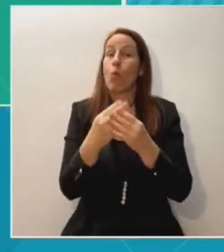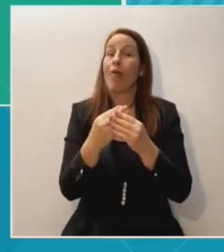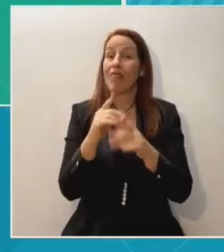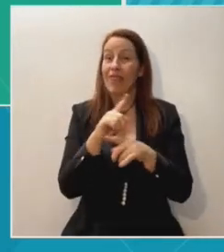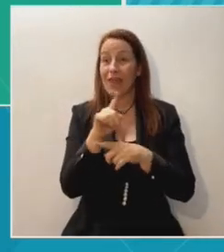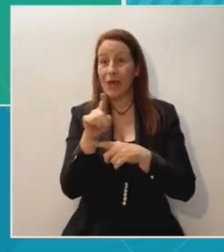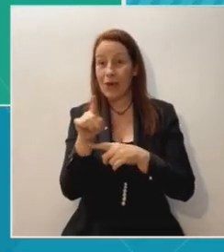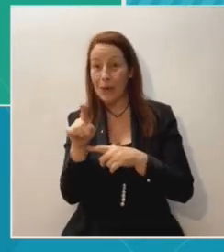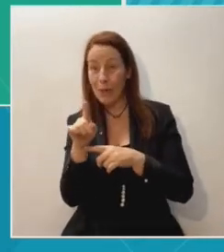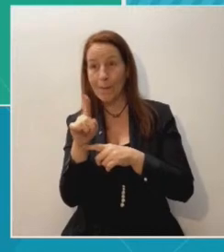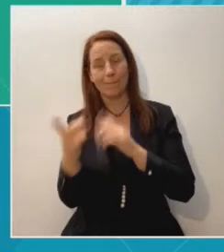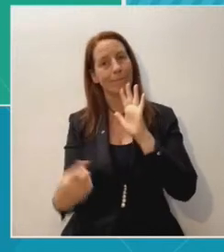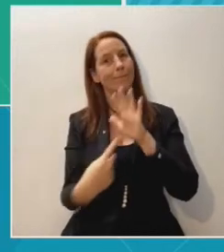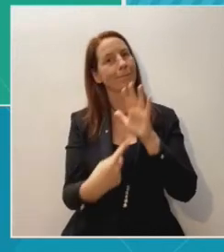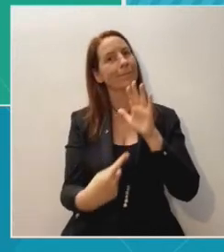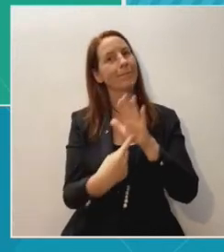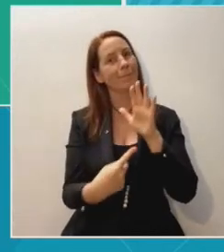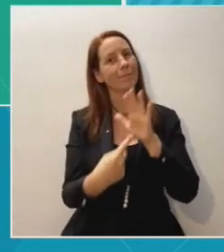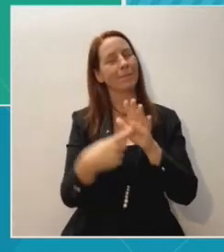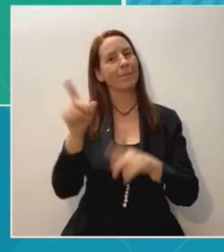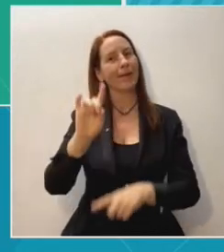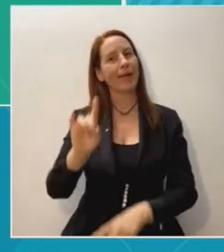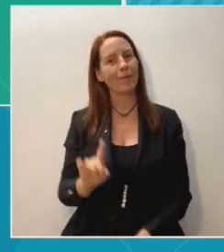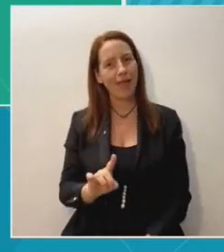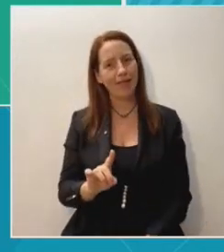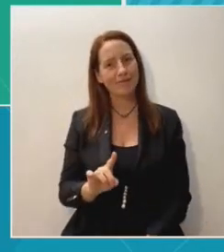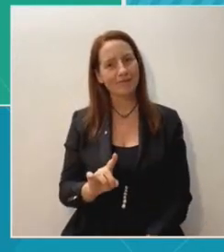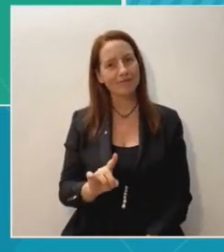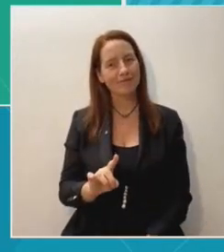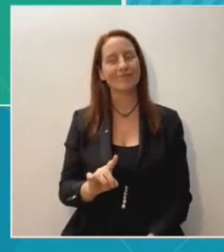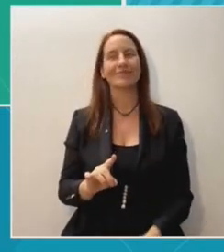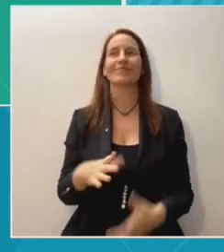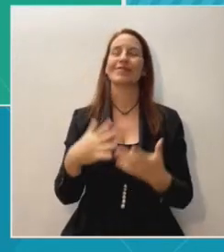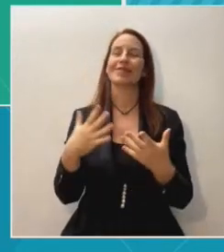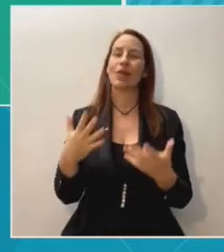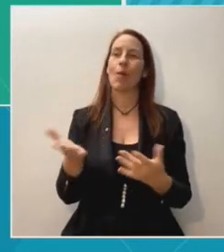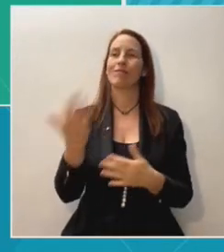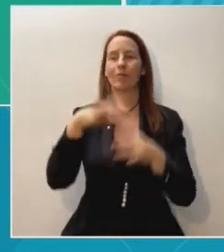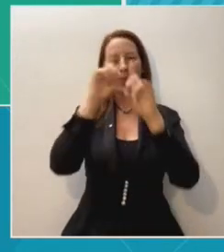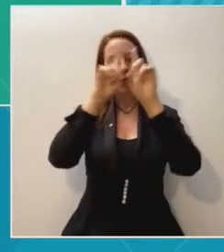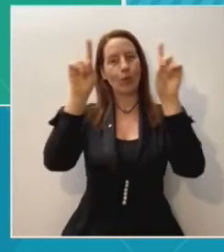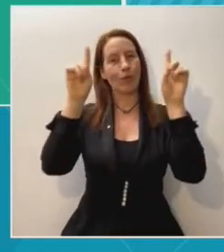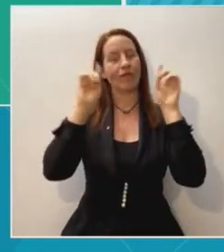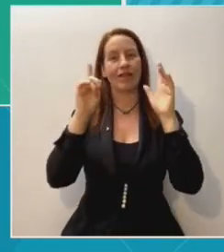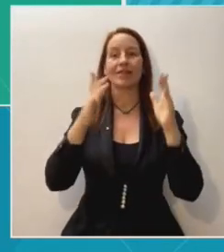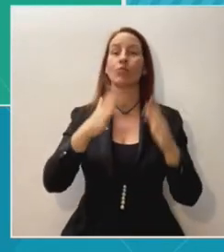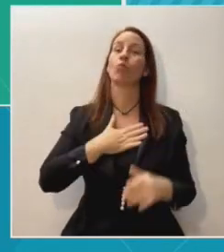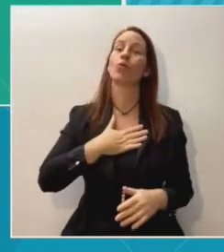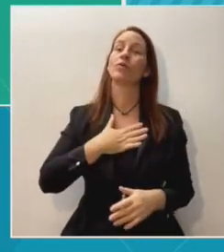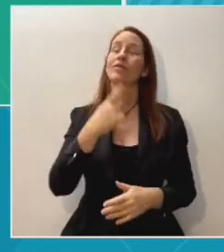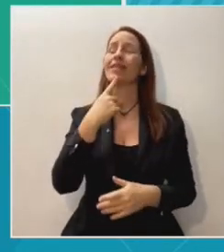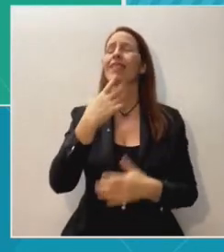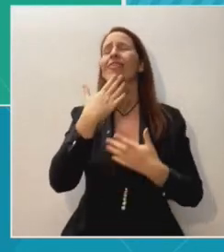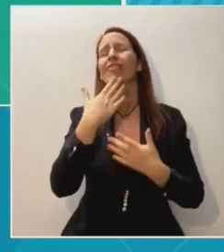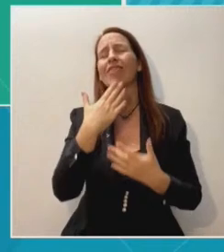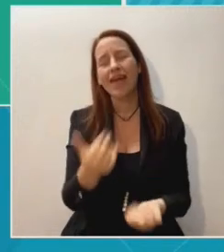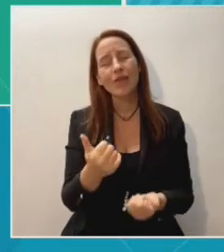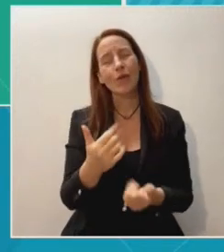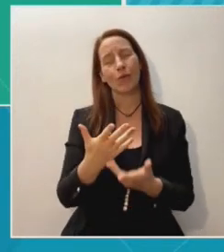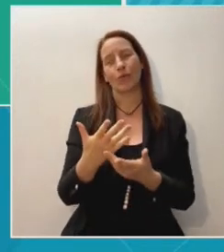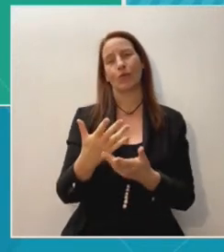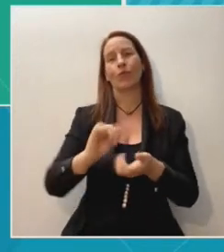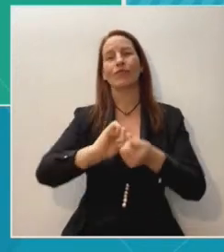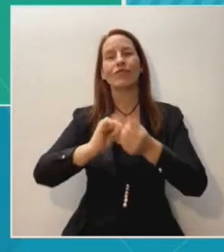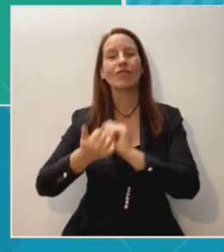people. So on behalf of the entire university, I would like to thank your friends, your families and supporters